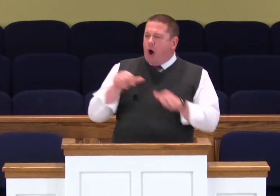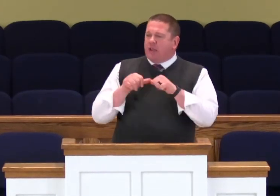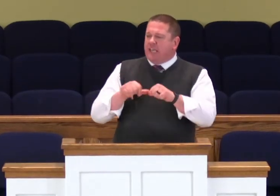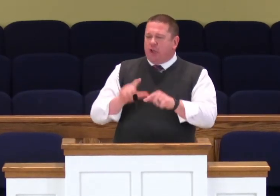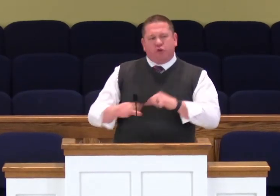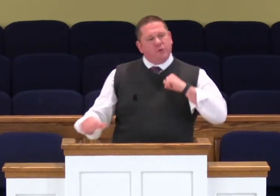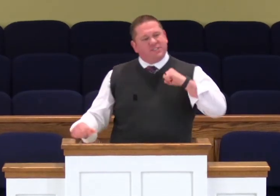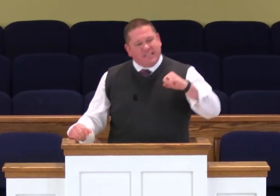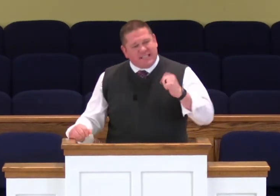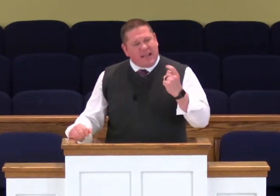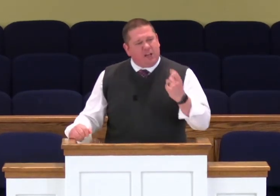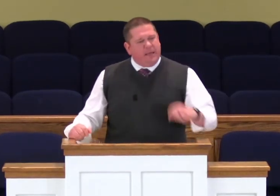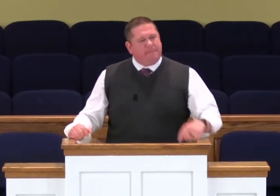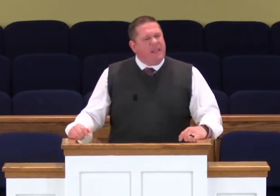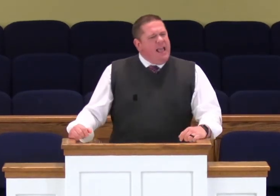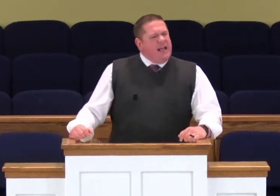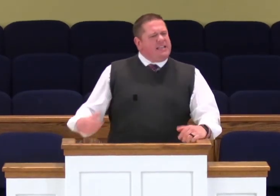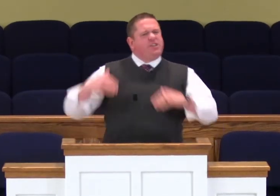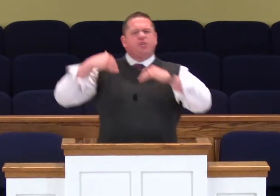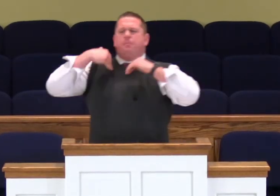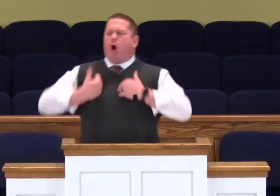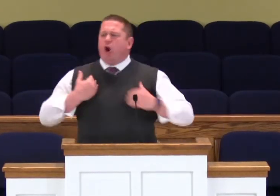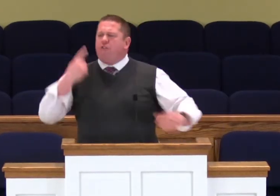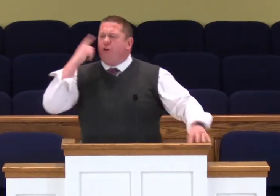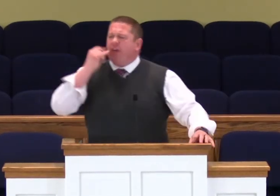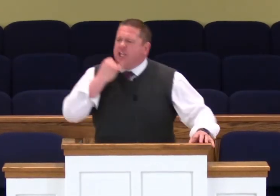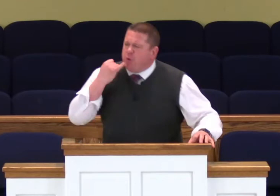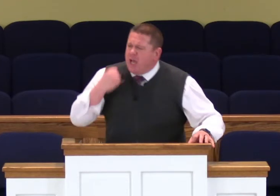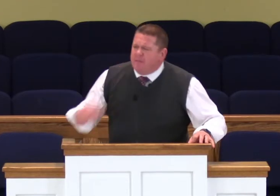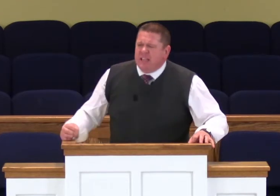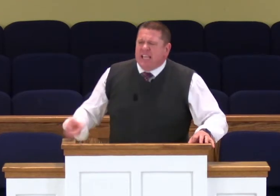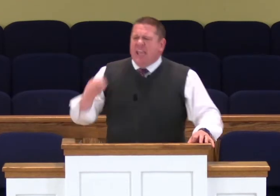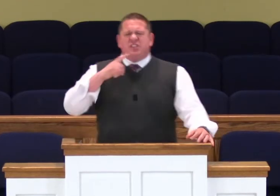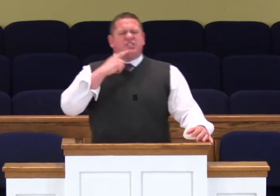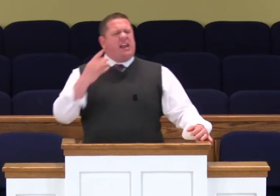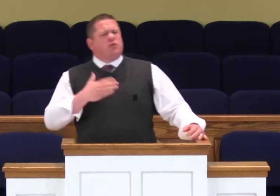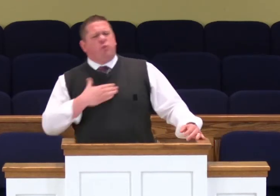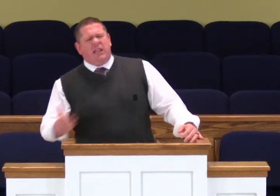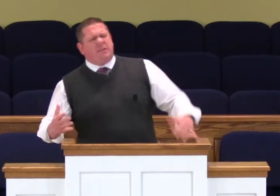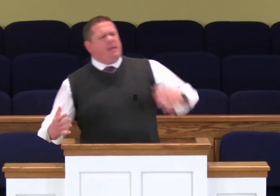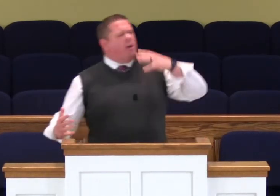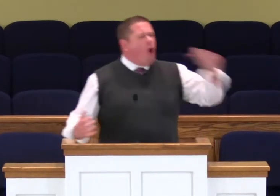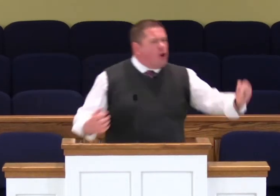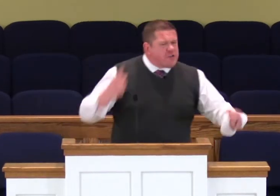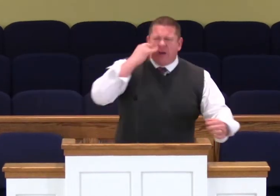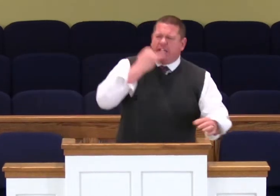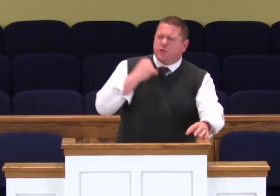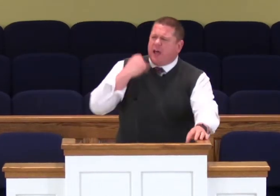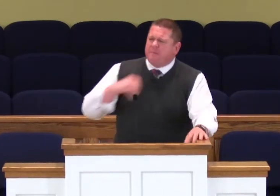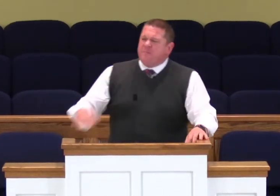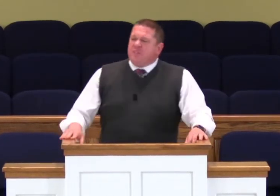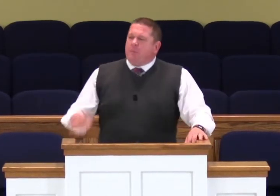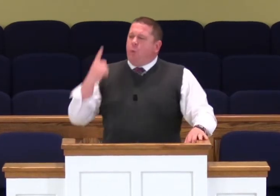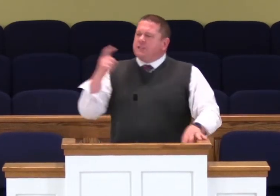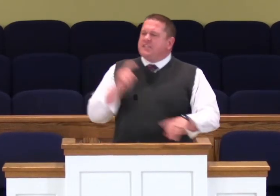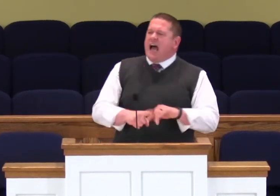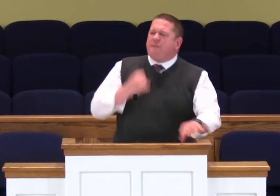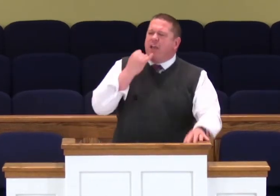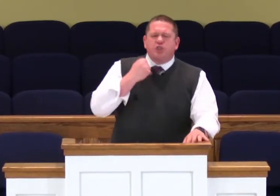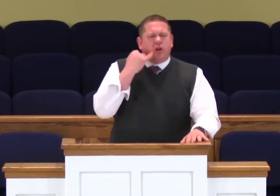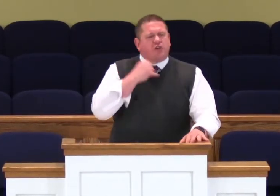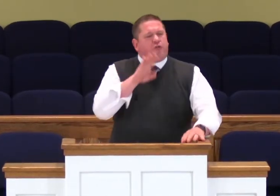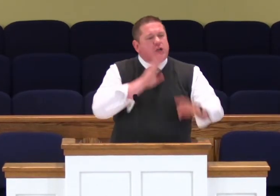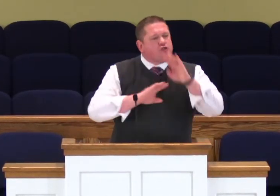when Paul continued to resist that a little bit, as he had such a burden for the Israel, he even said he was willing to be accursed for Israel. But one